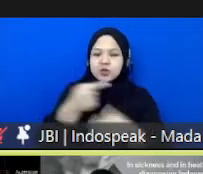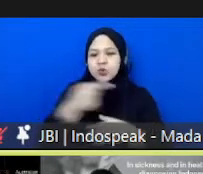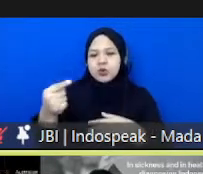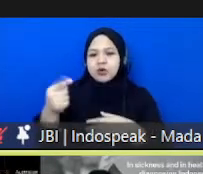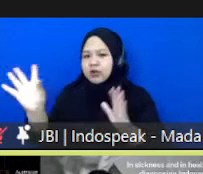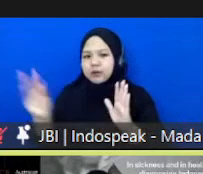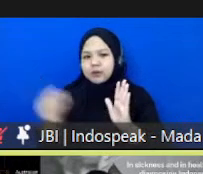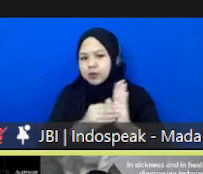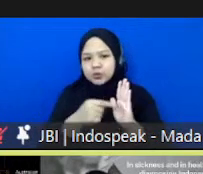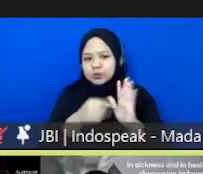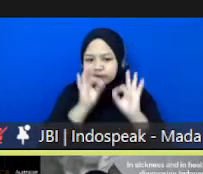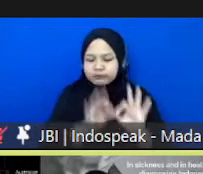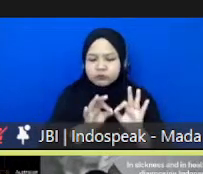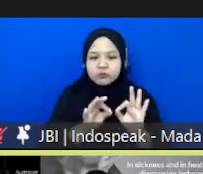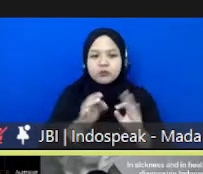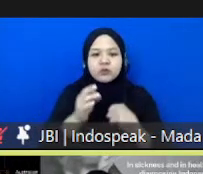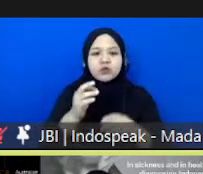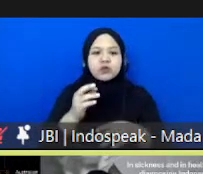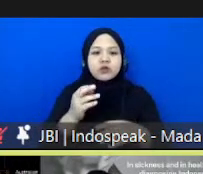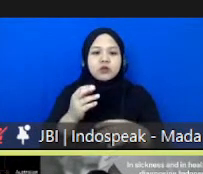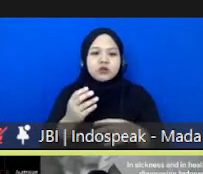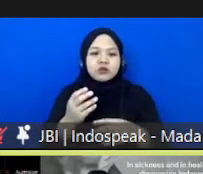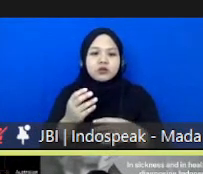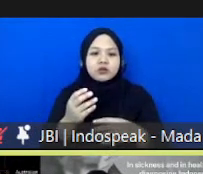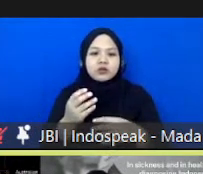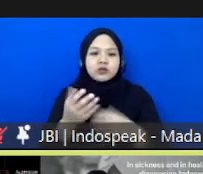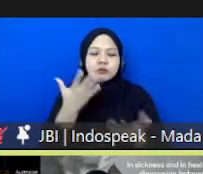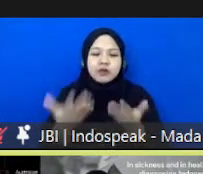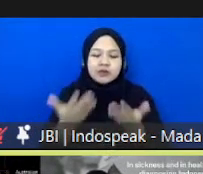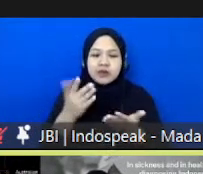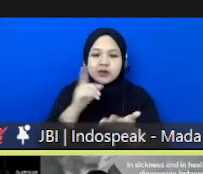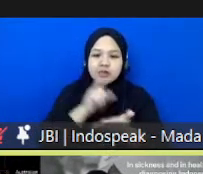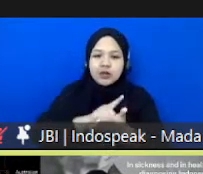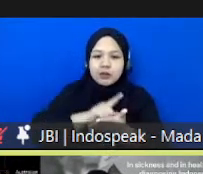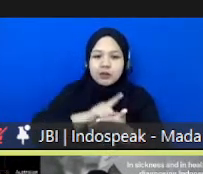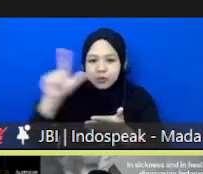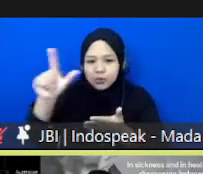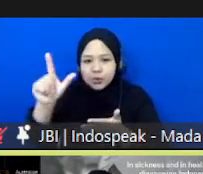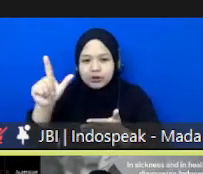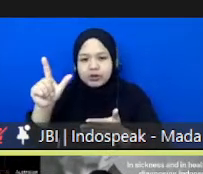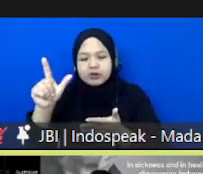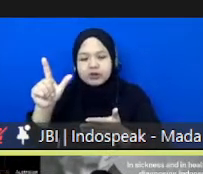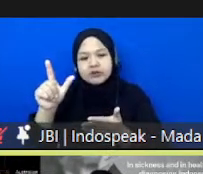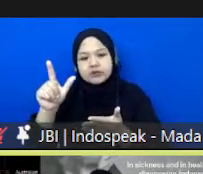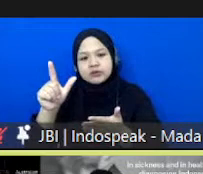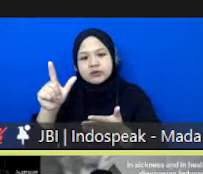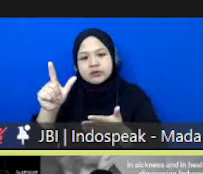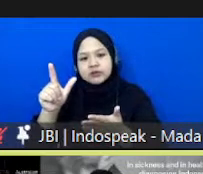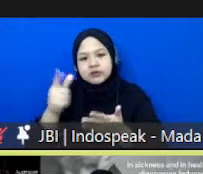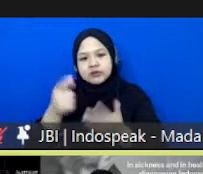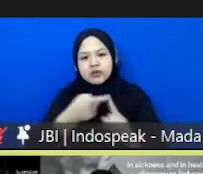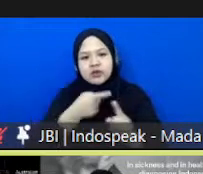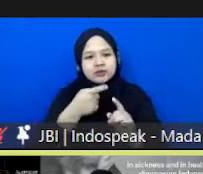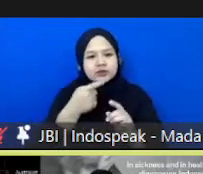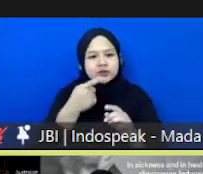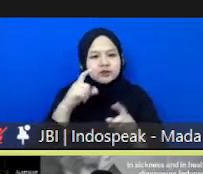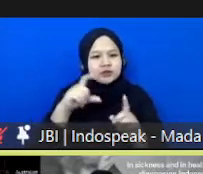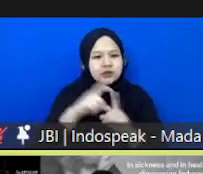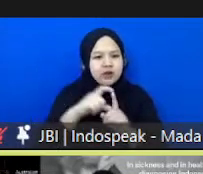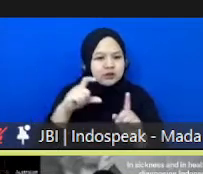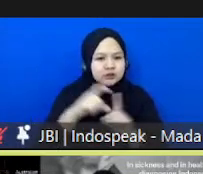inconsistency, incompleteness in reporting, but we did some cleaning up of the data and also smooth it